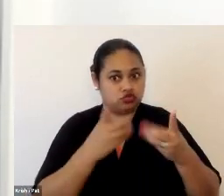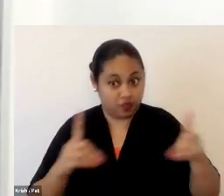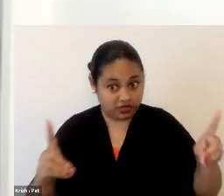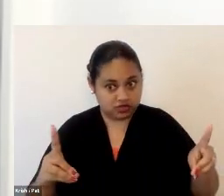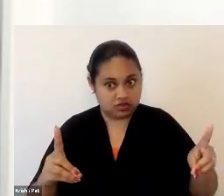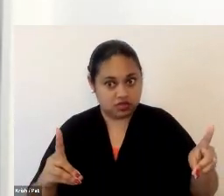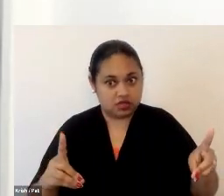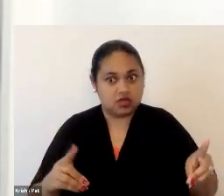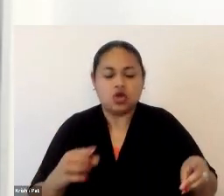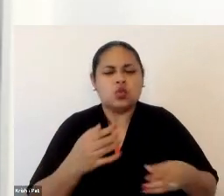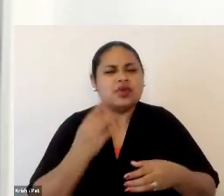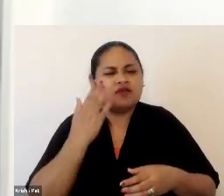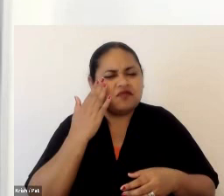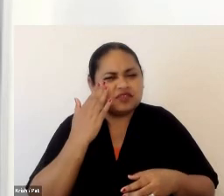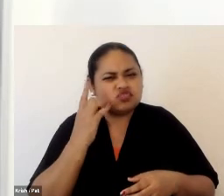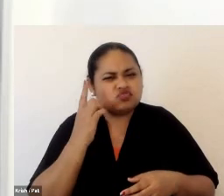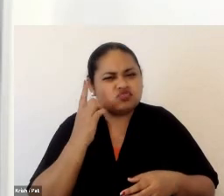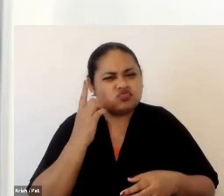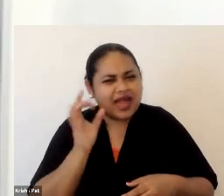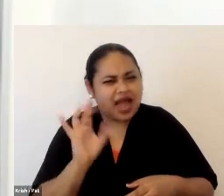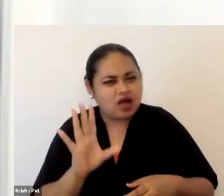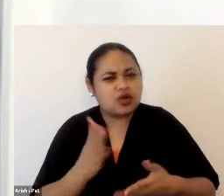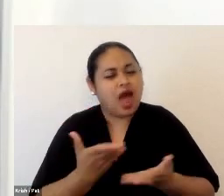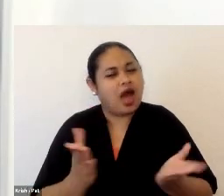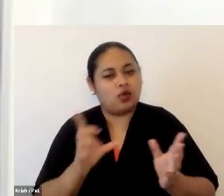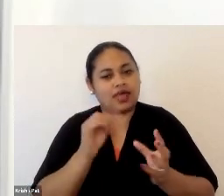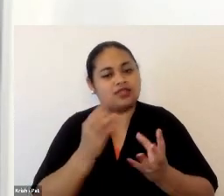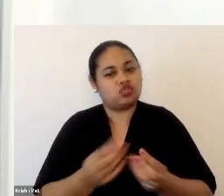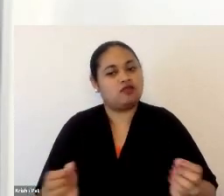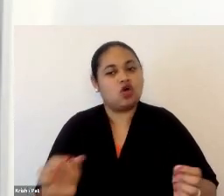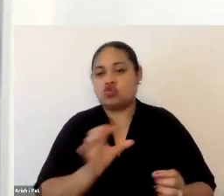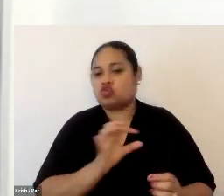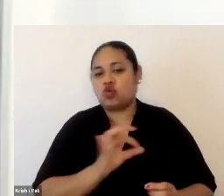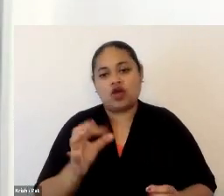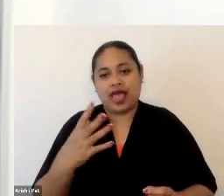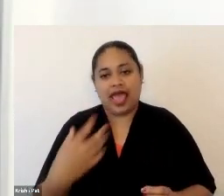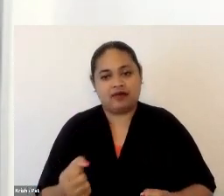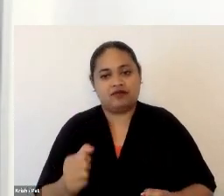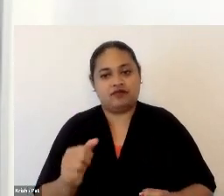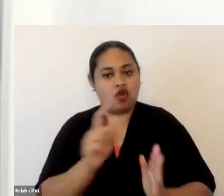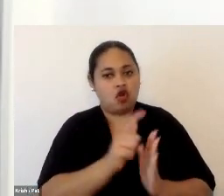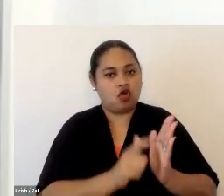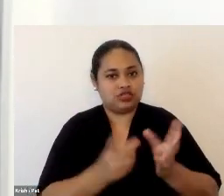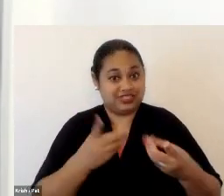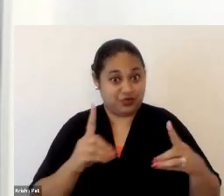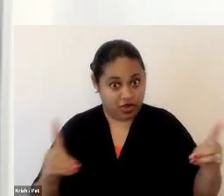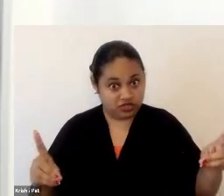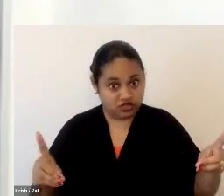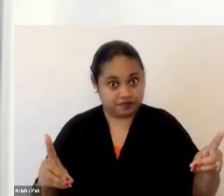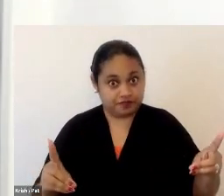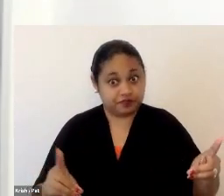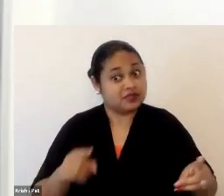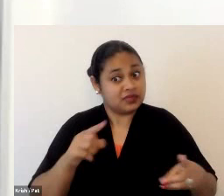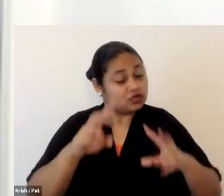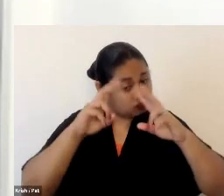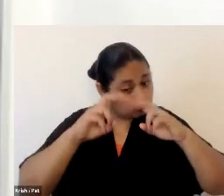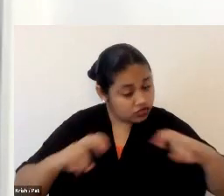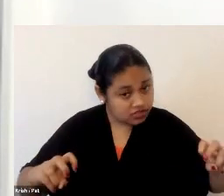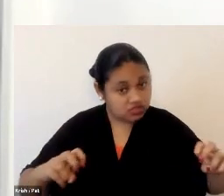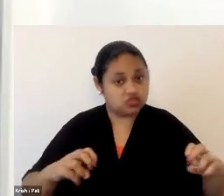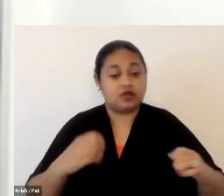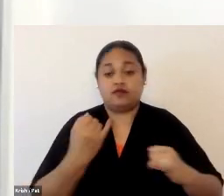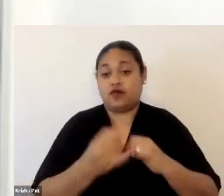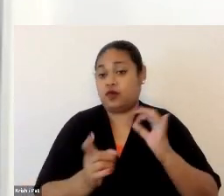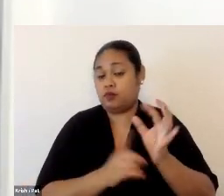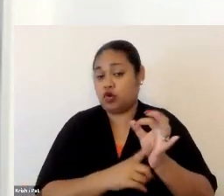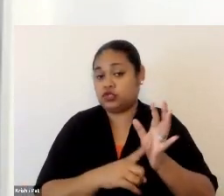these biases so as to avoid unlawful discrimination. The research was an important collaboration with